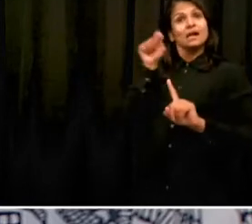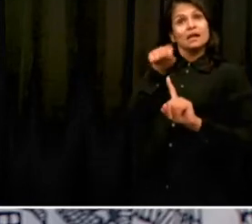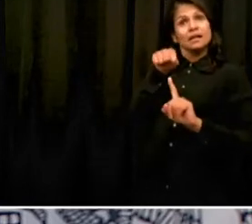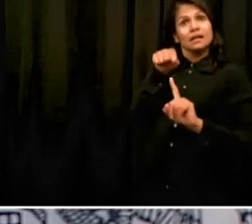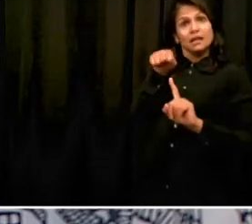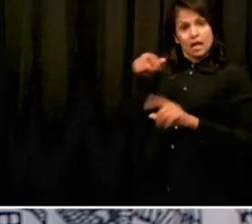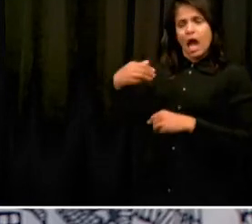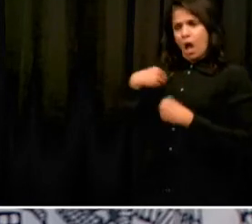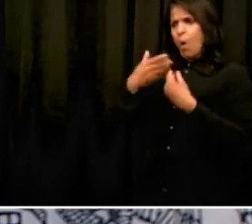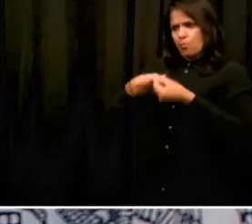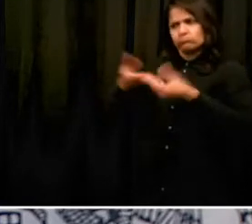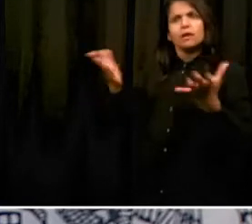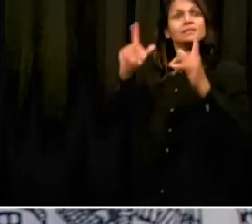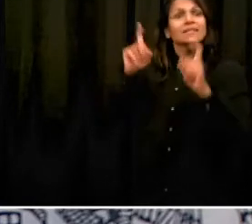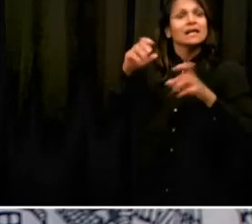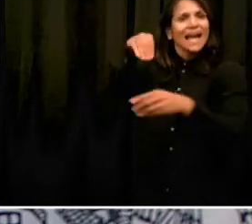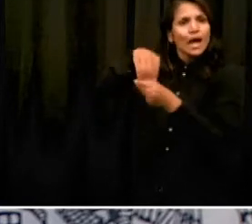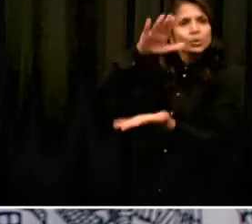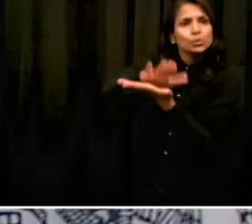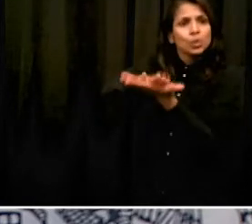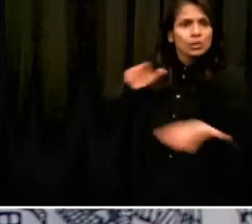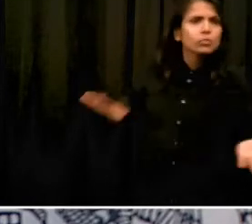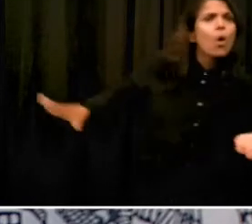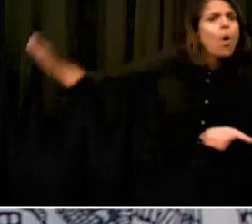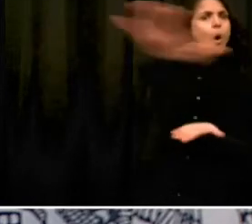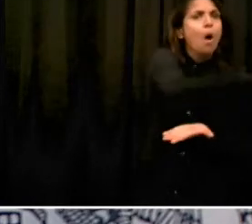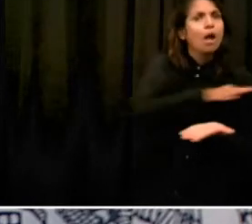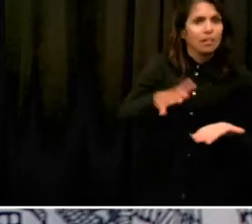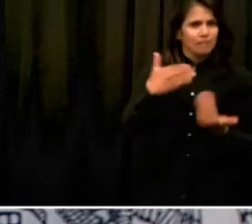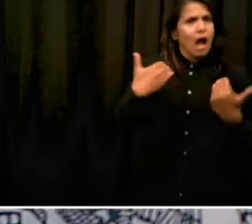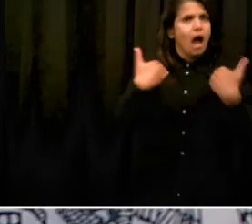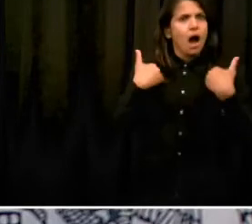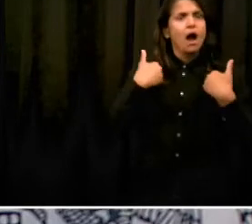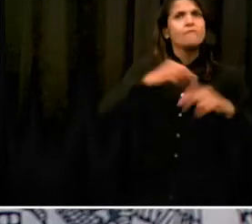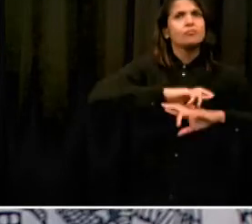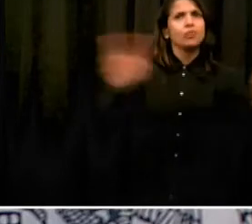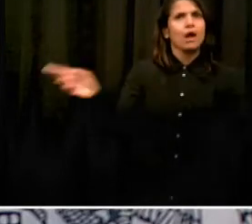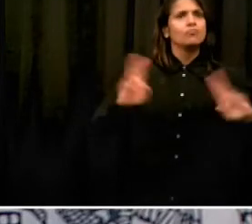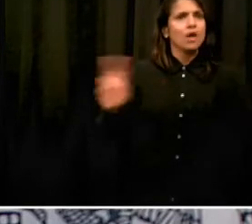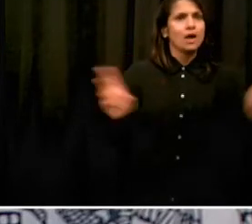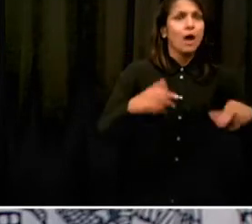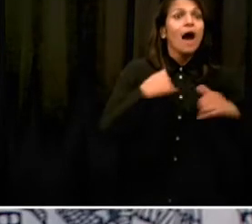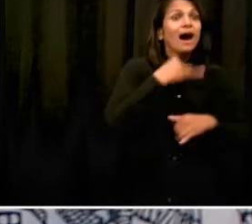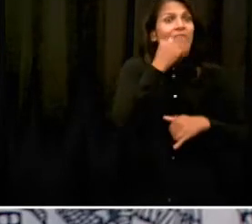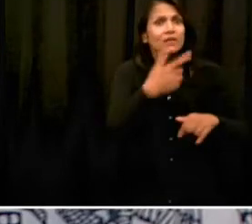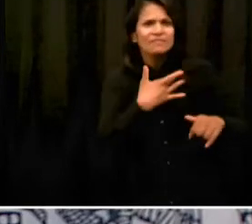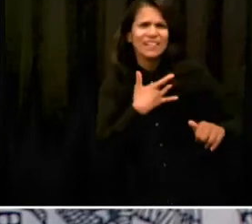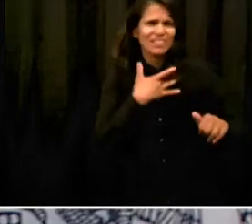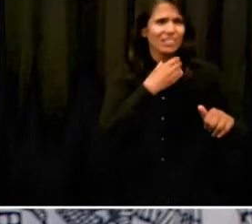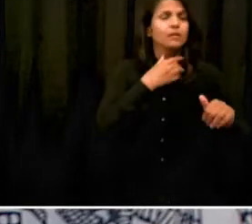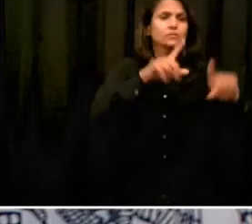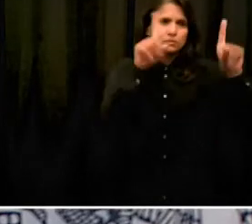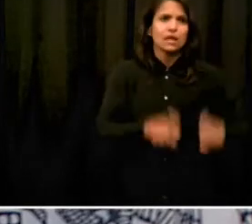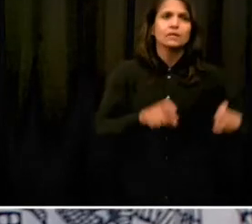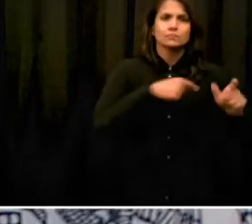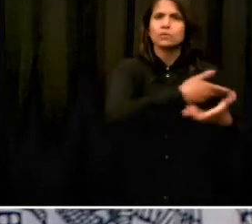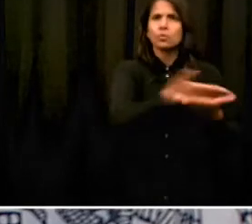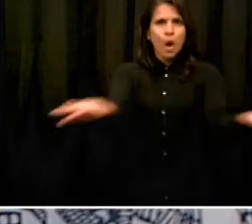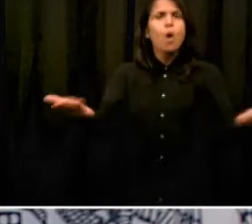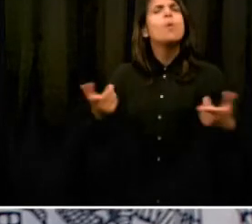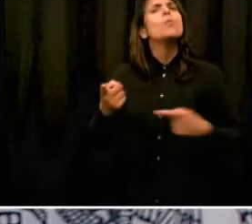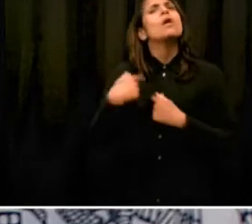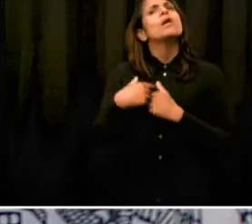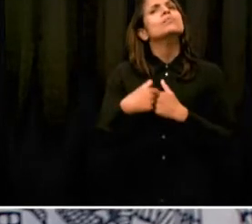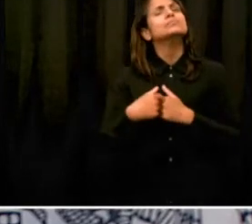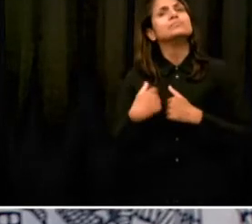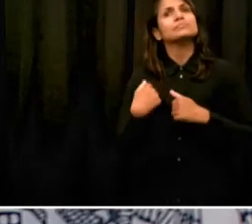way to do it. But the important thing here is to put together a variety of measures. And again, that's what we talked